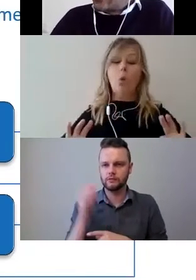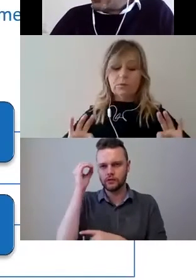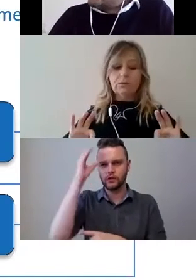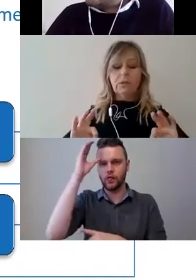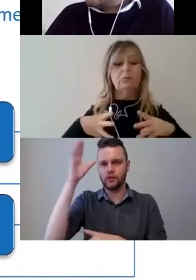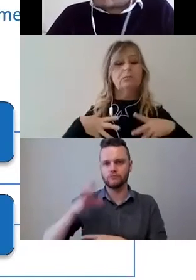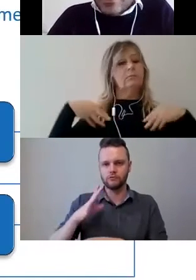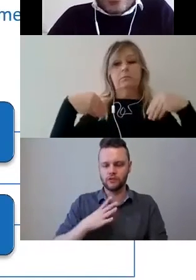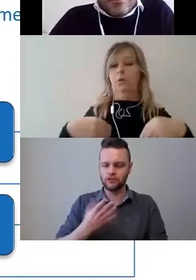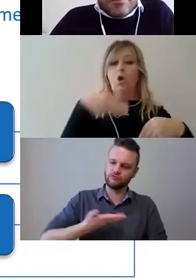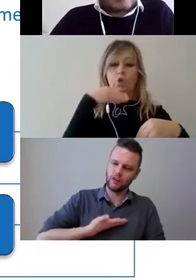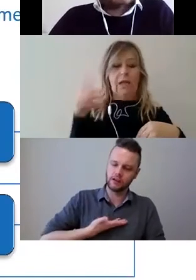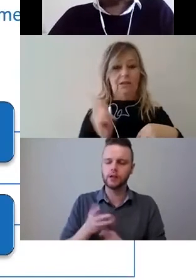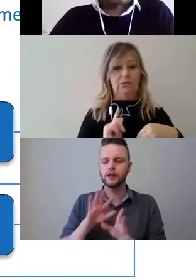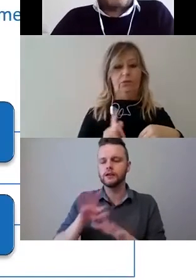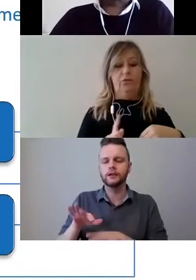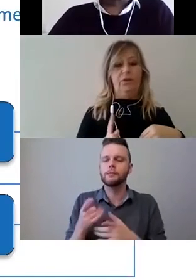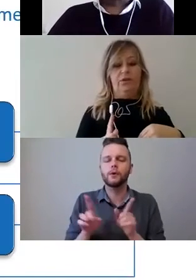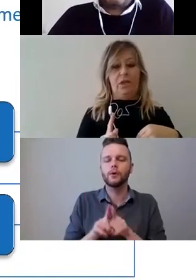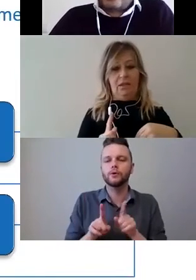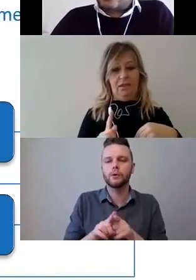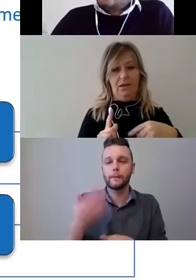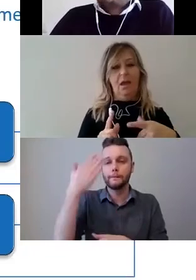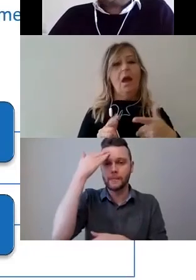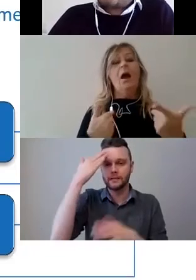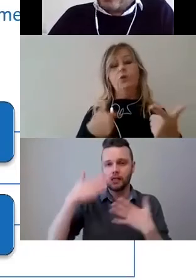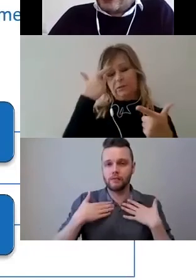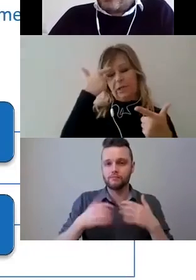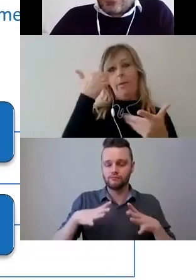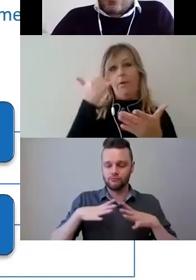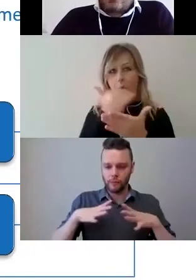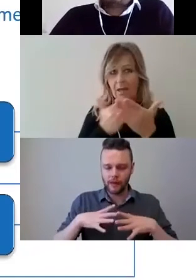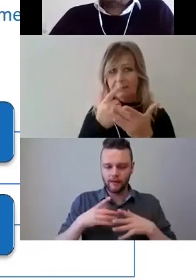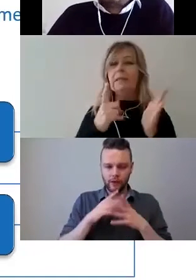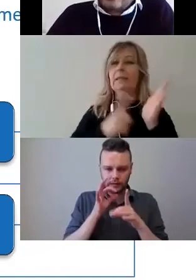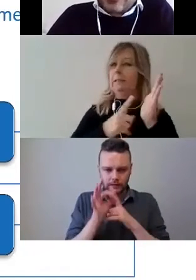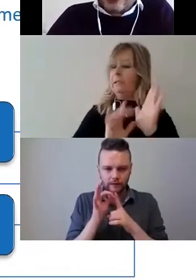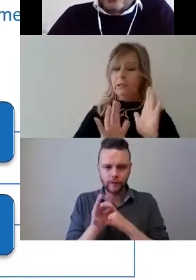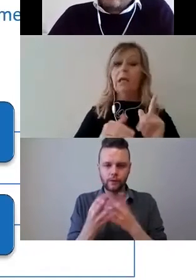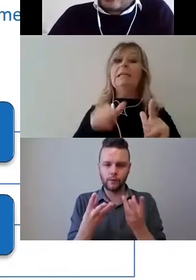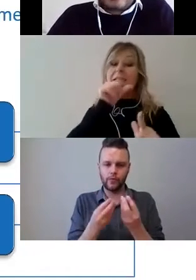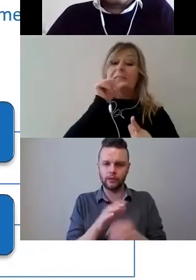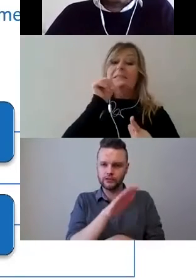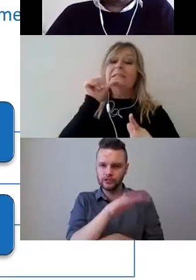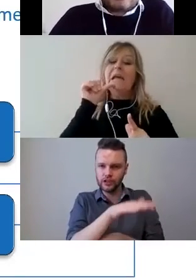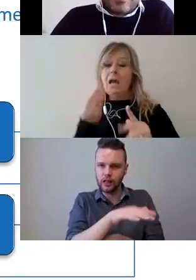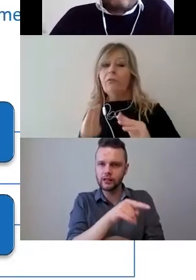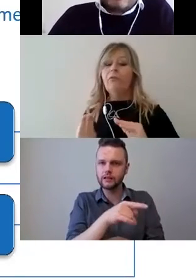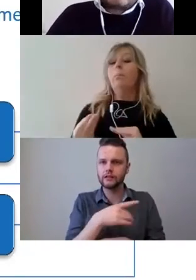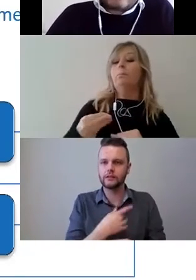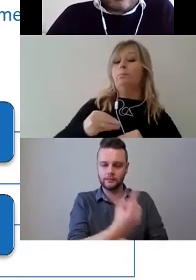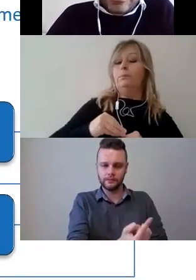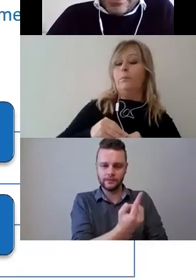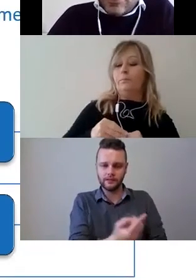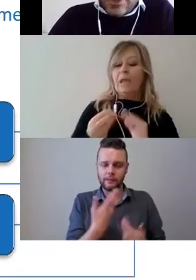of rights and duties, but it means also mentally prepared to afford an interview with a child that has